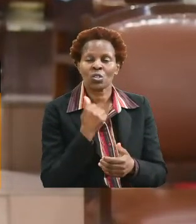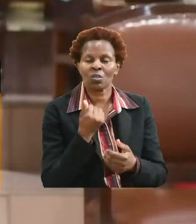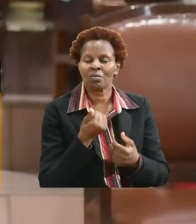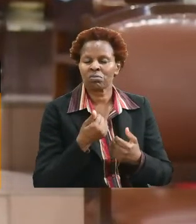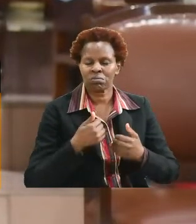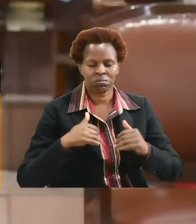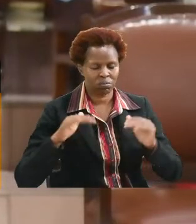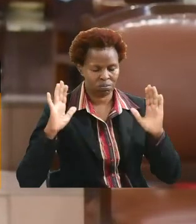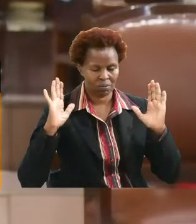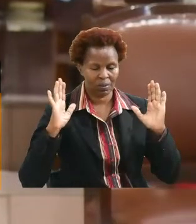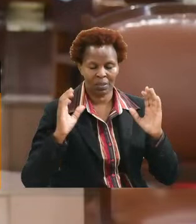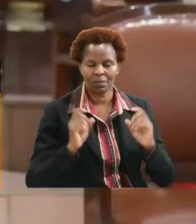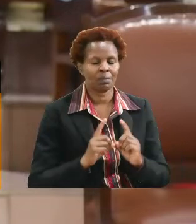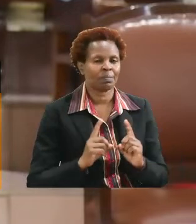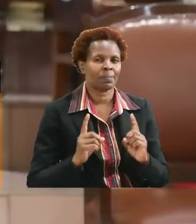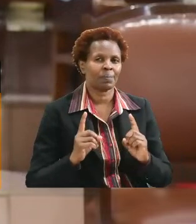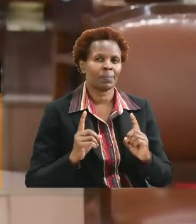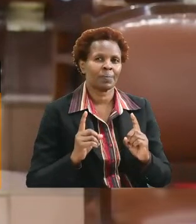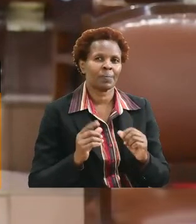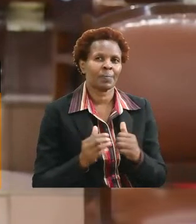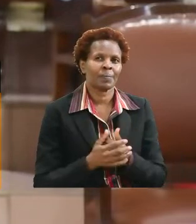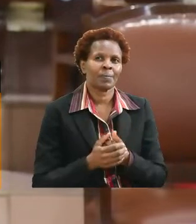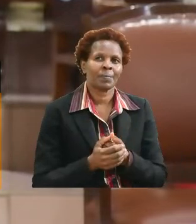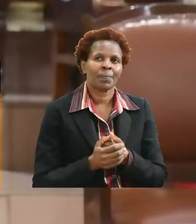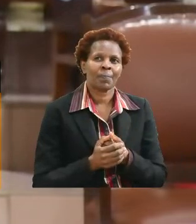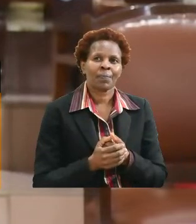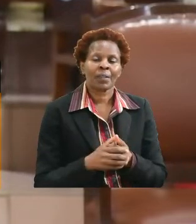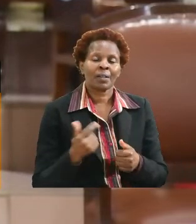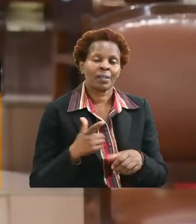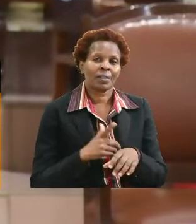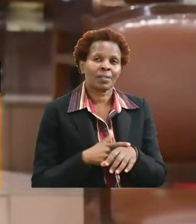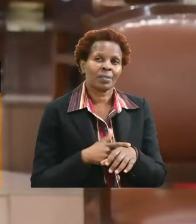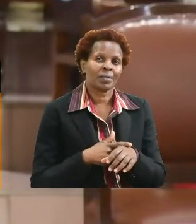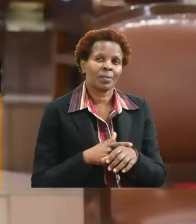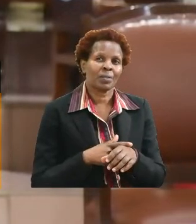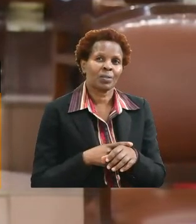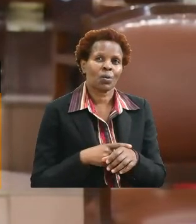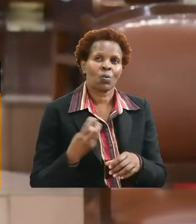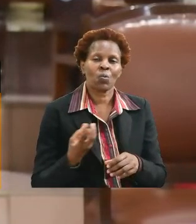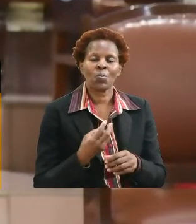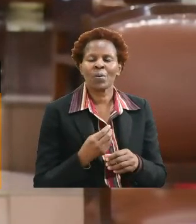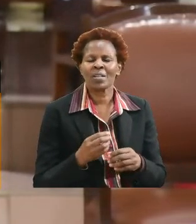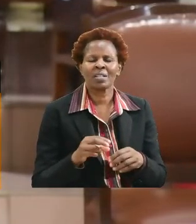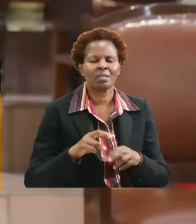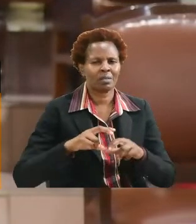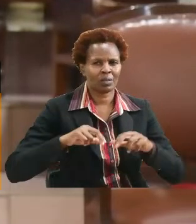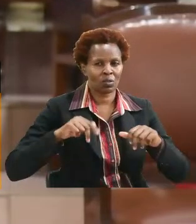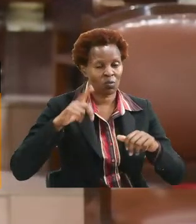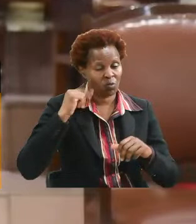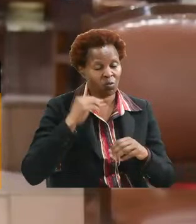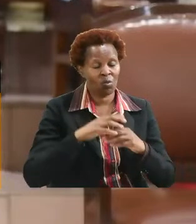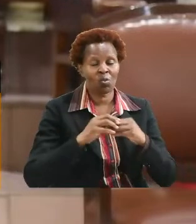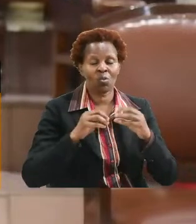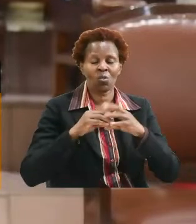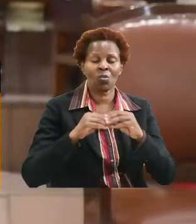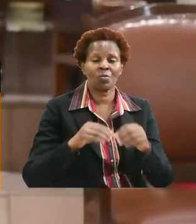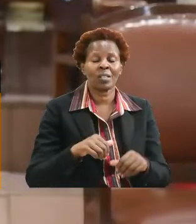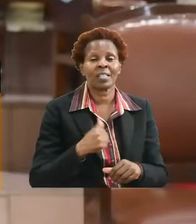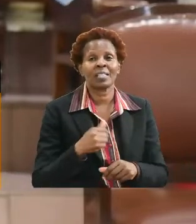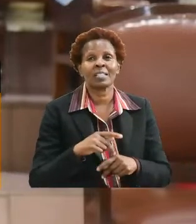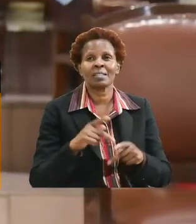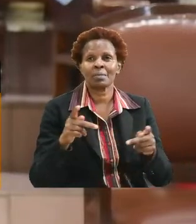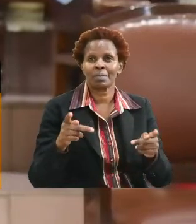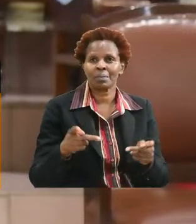the process. Unfortunately, sometimes we look for comfort in areas and